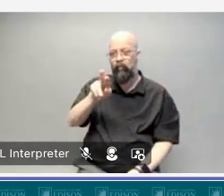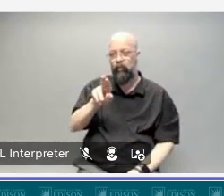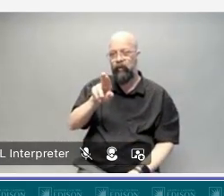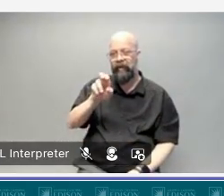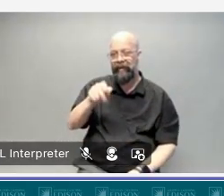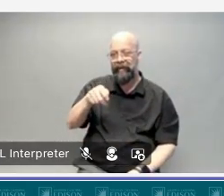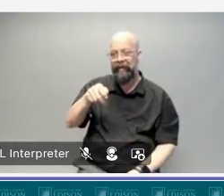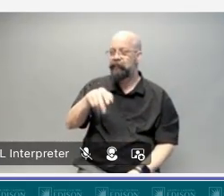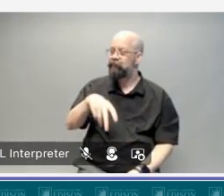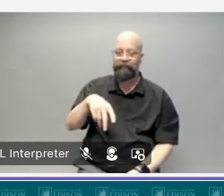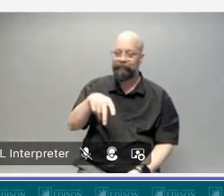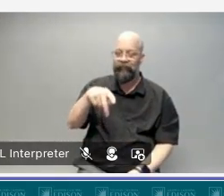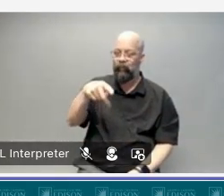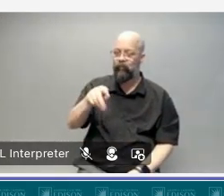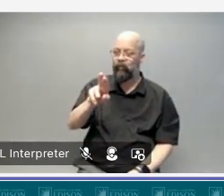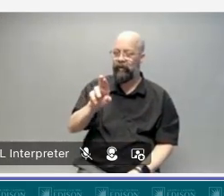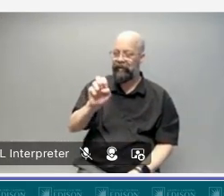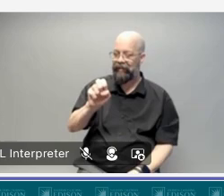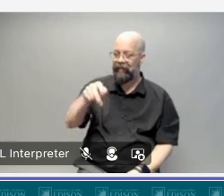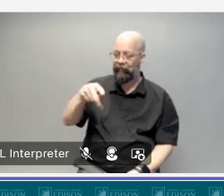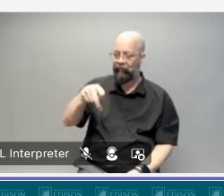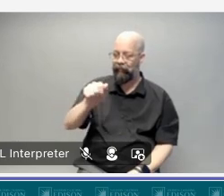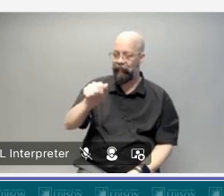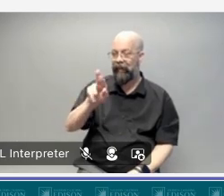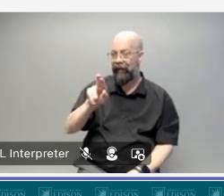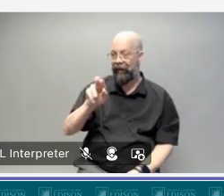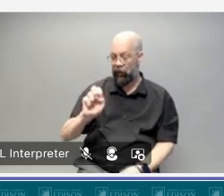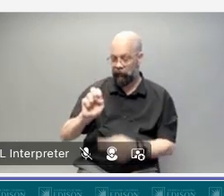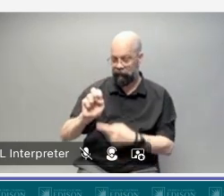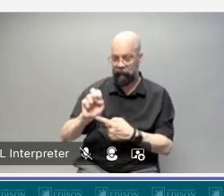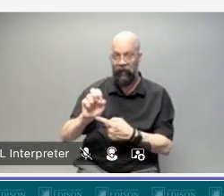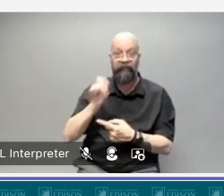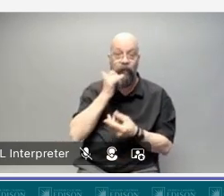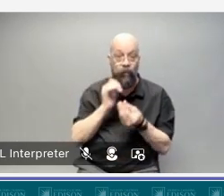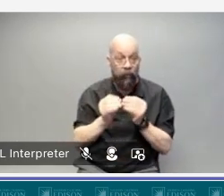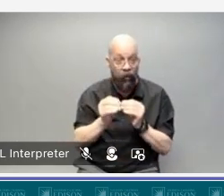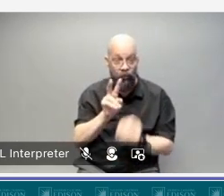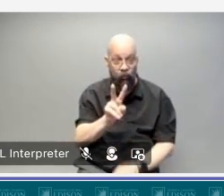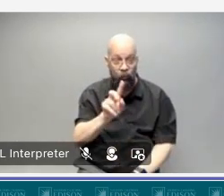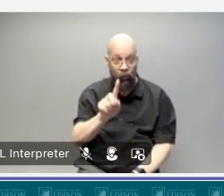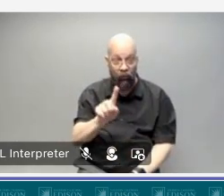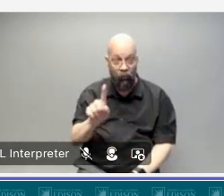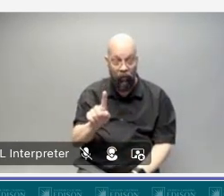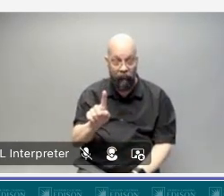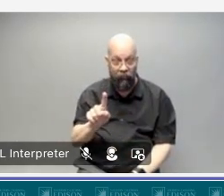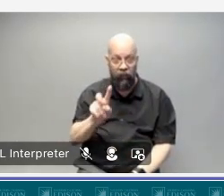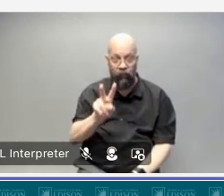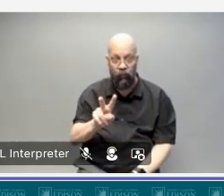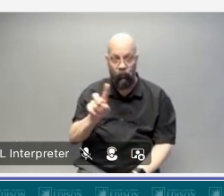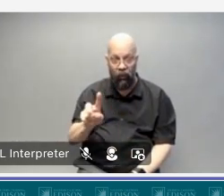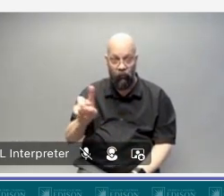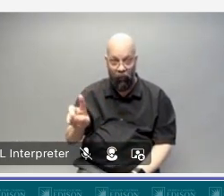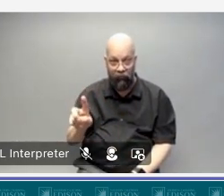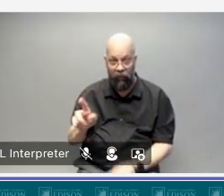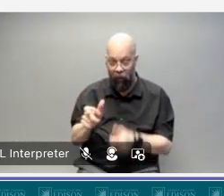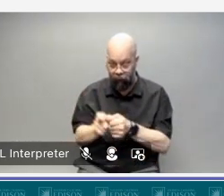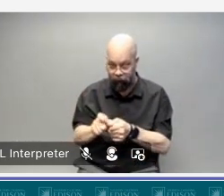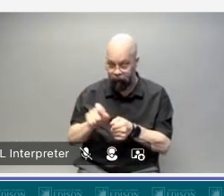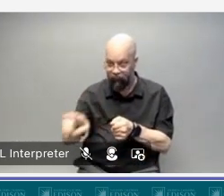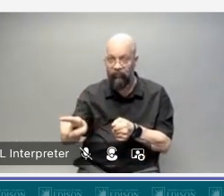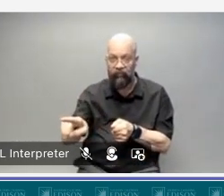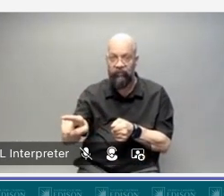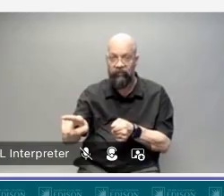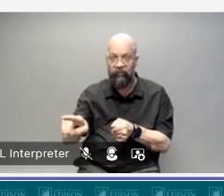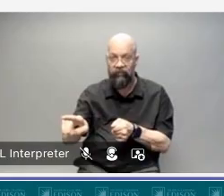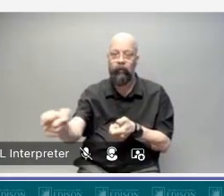211-211, or use the 211 Now Care Coordination app for personalized support and resource referrals.